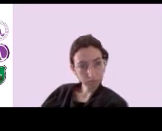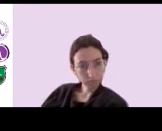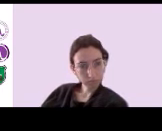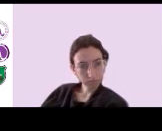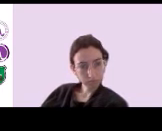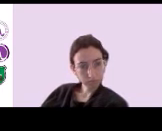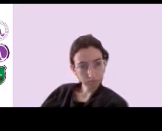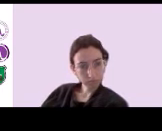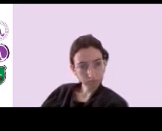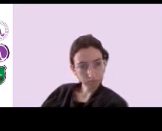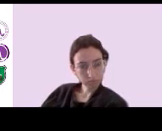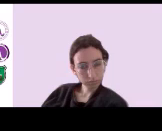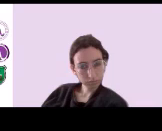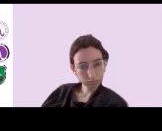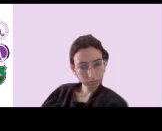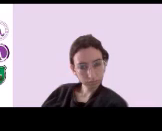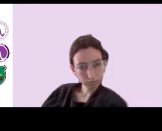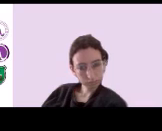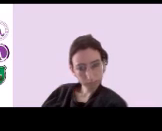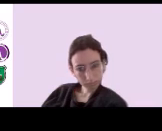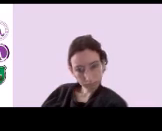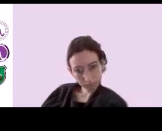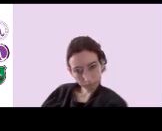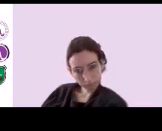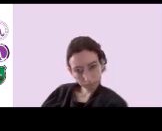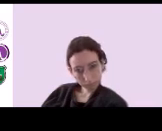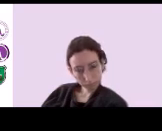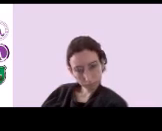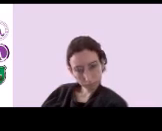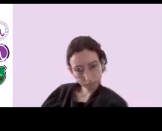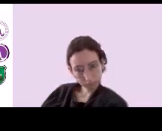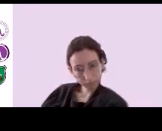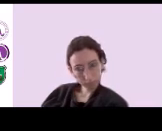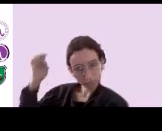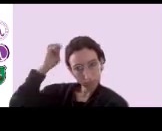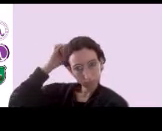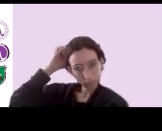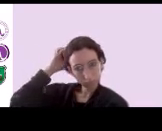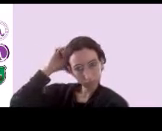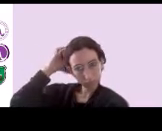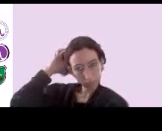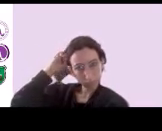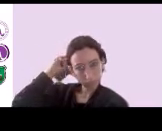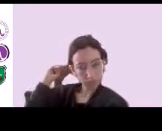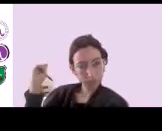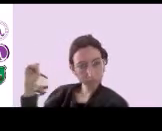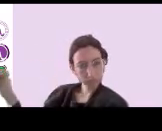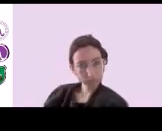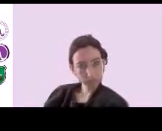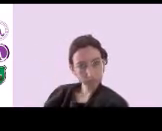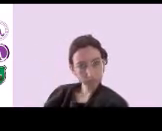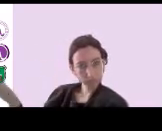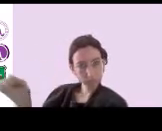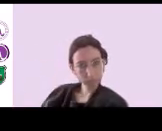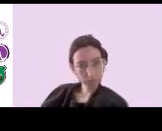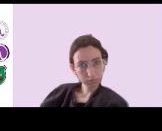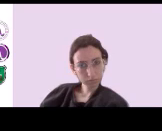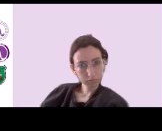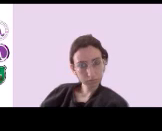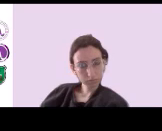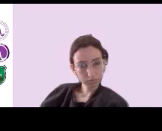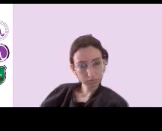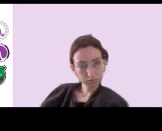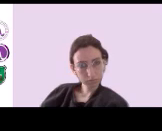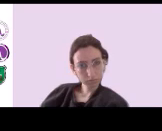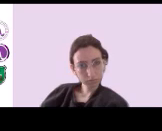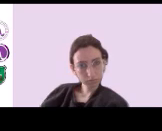a pi phase variation across this resonance. So now we have the information on